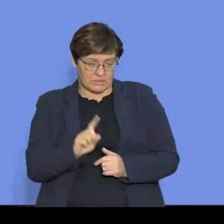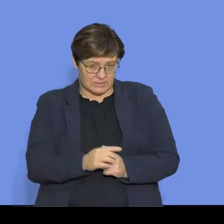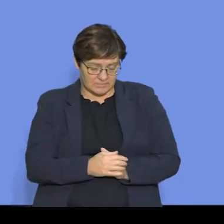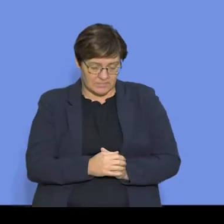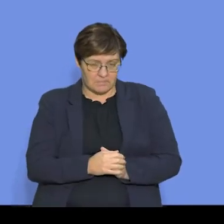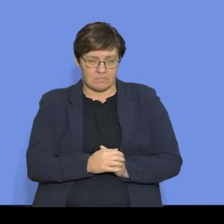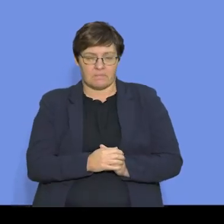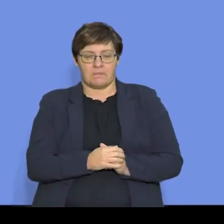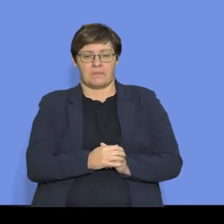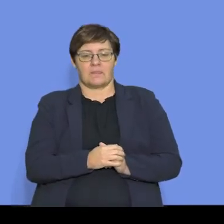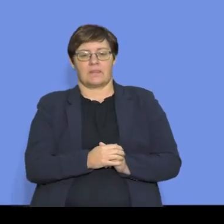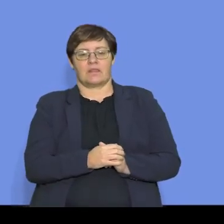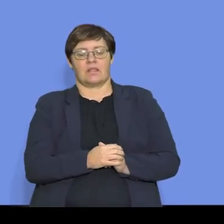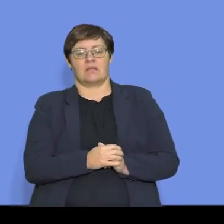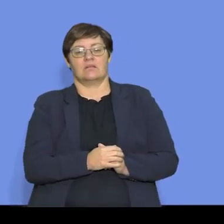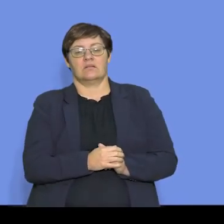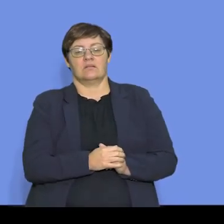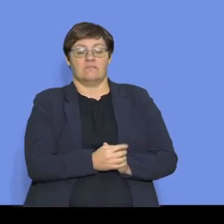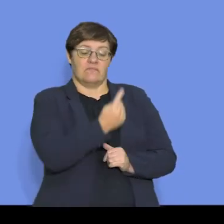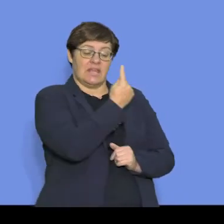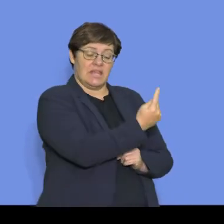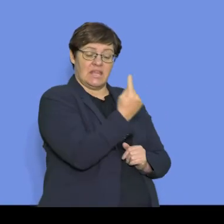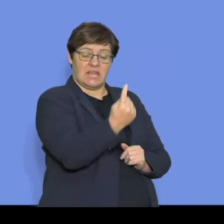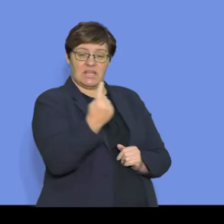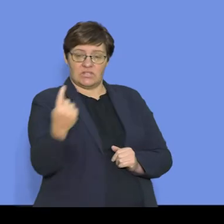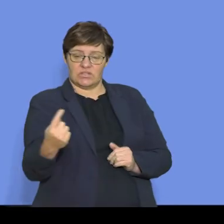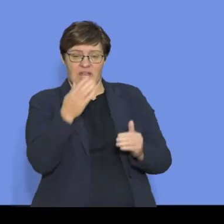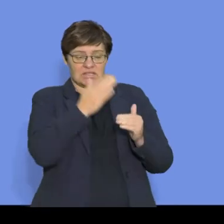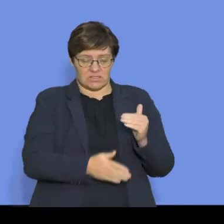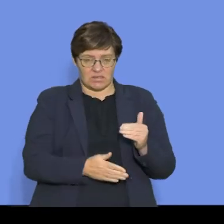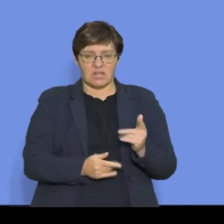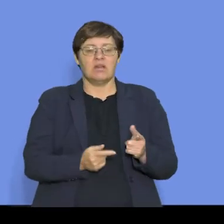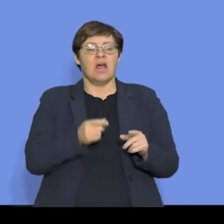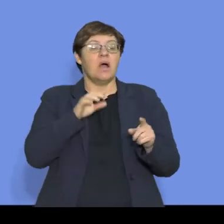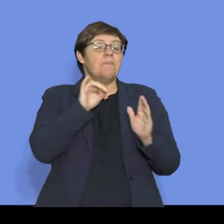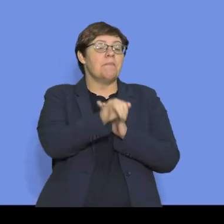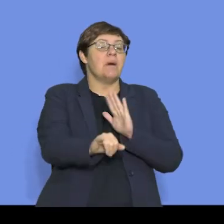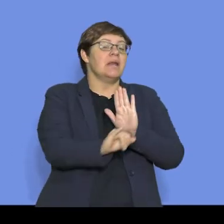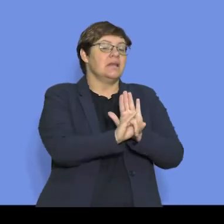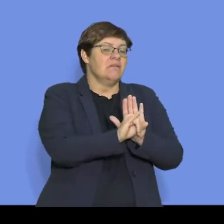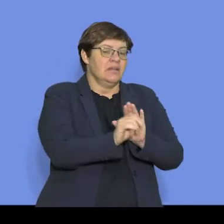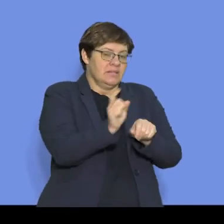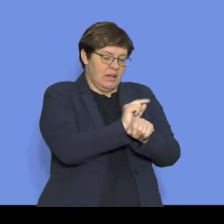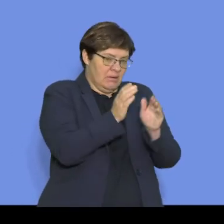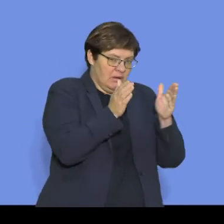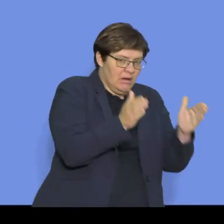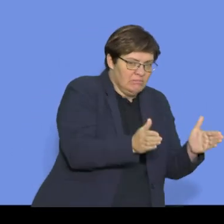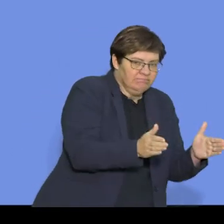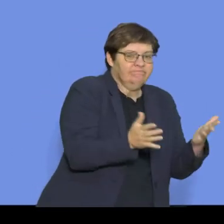Okay, and the first one says, for each extinction, identify the period and